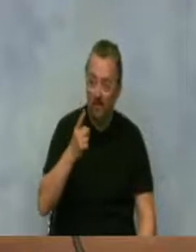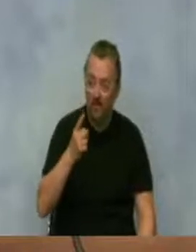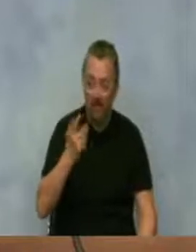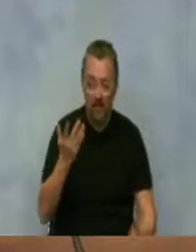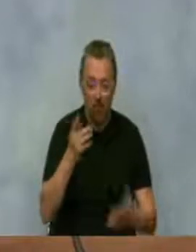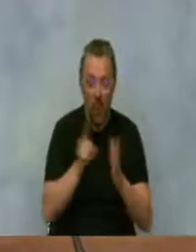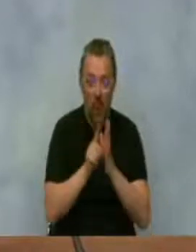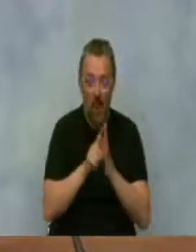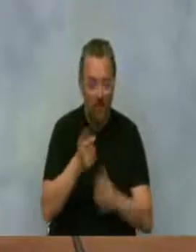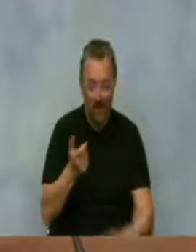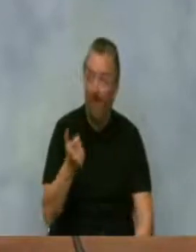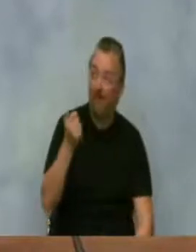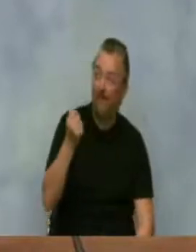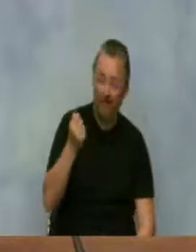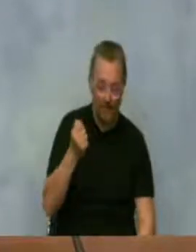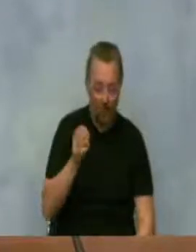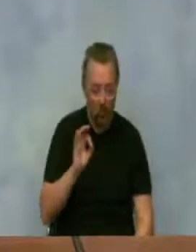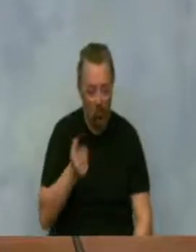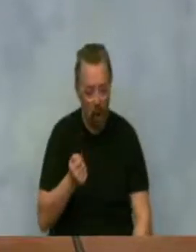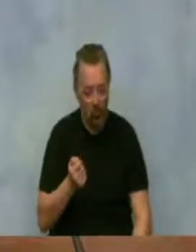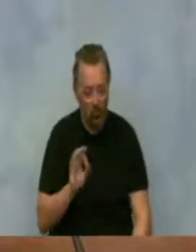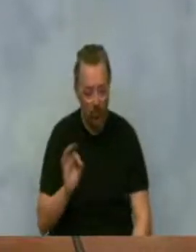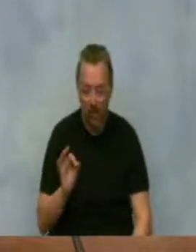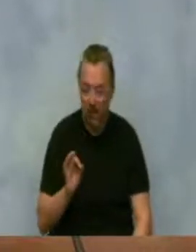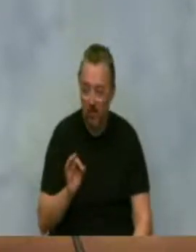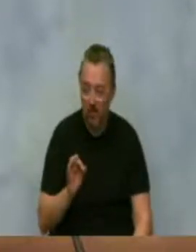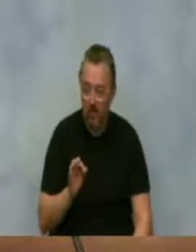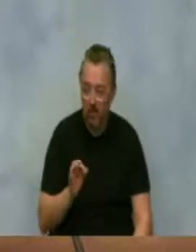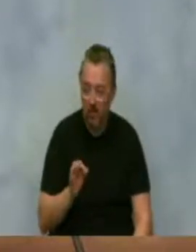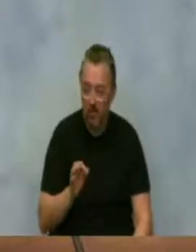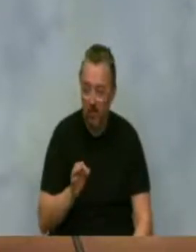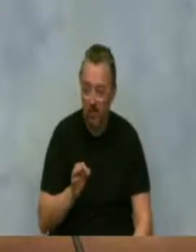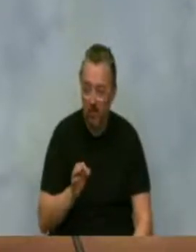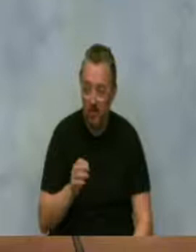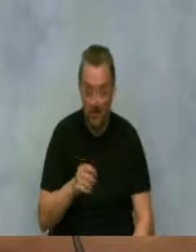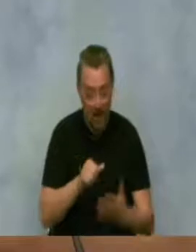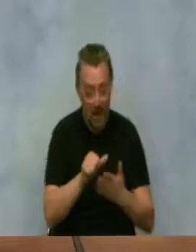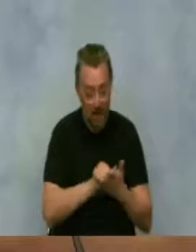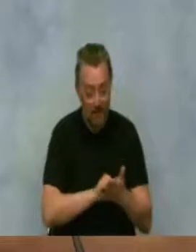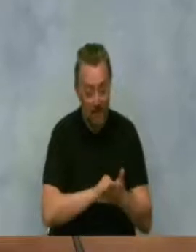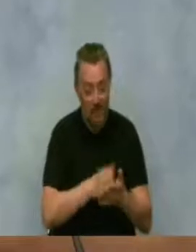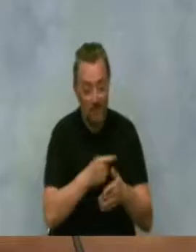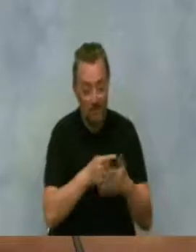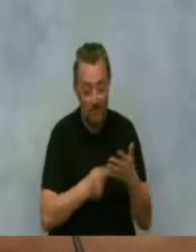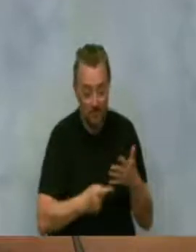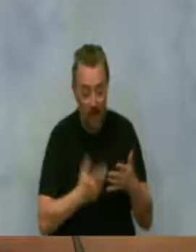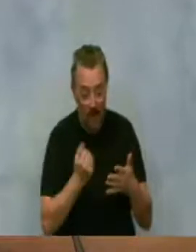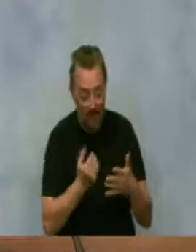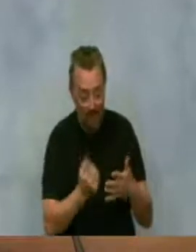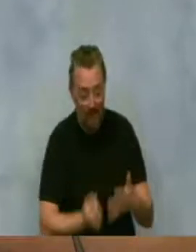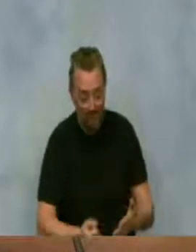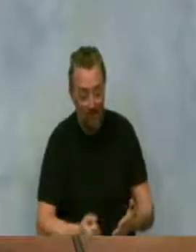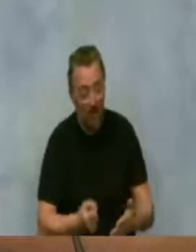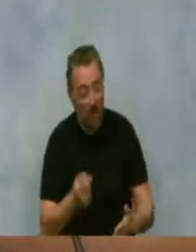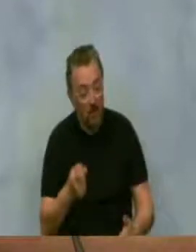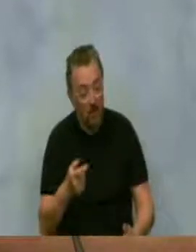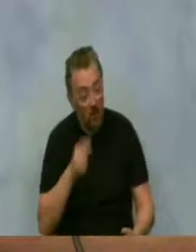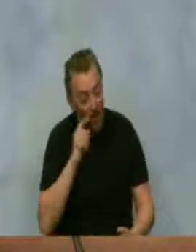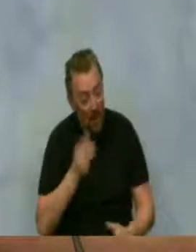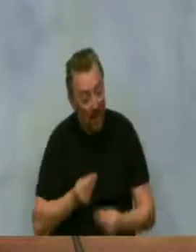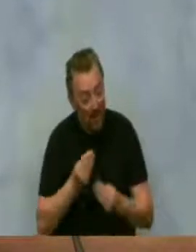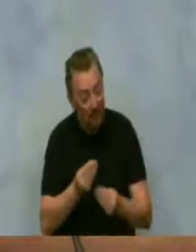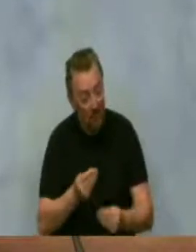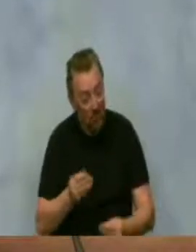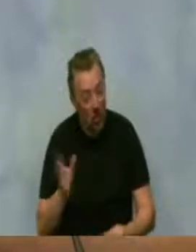smoke alarm when it's went on. And we have a risk of people getting injured there. So is there a remote control given with